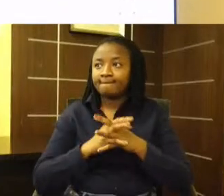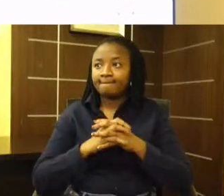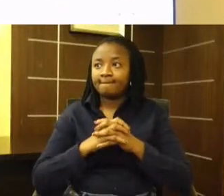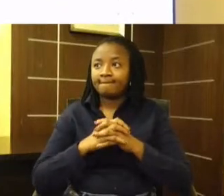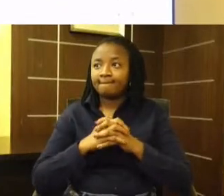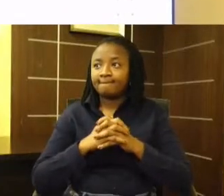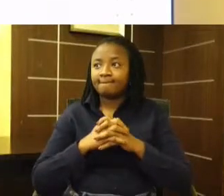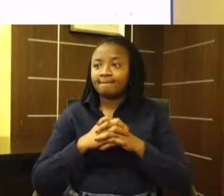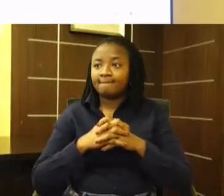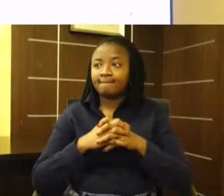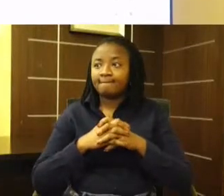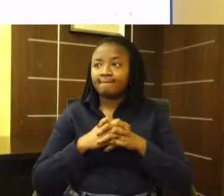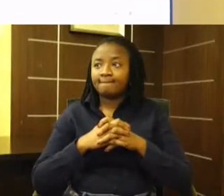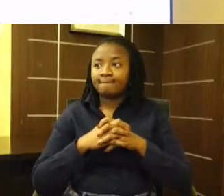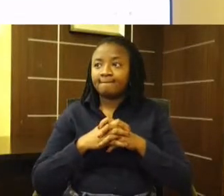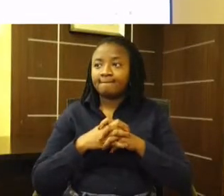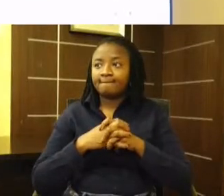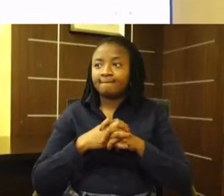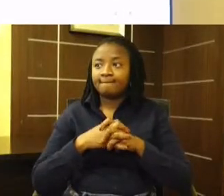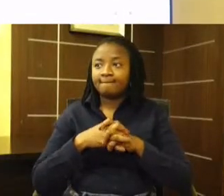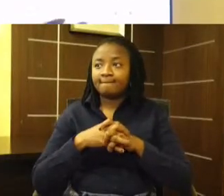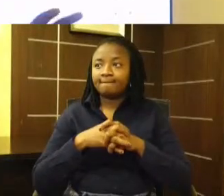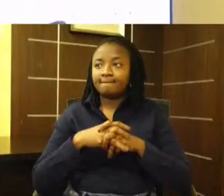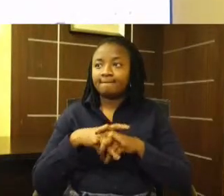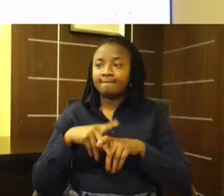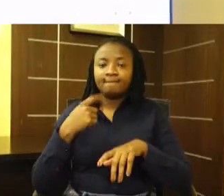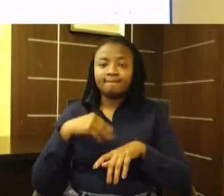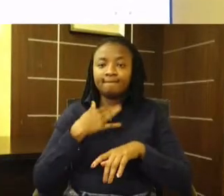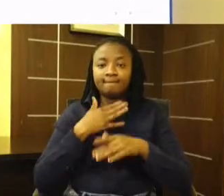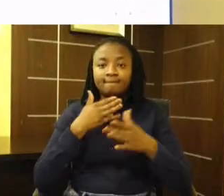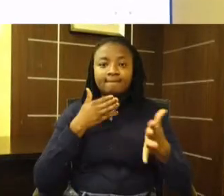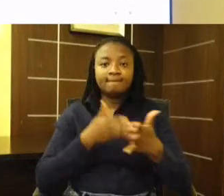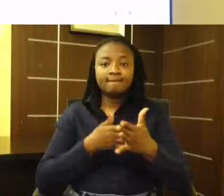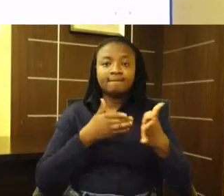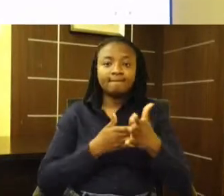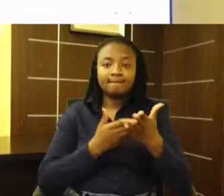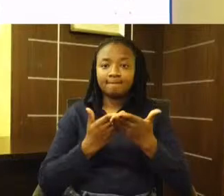and we don't want to close anybody